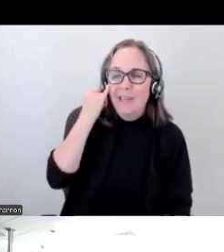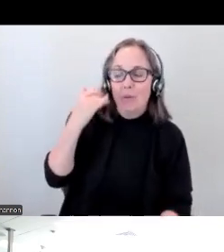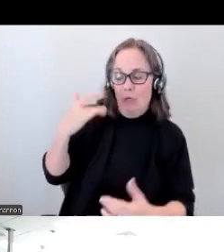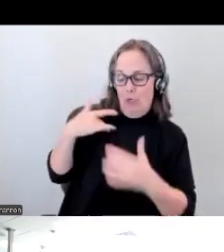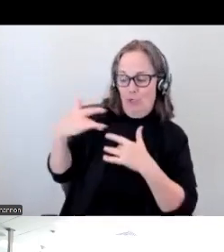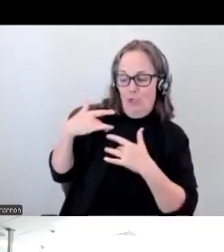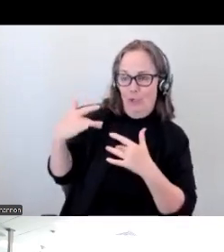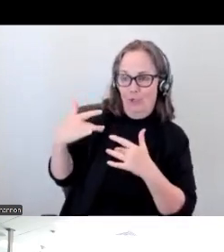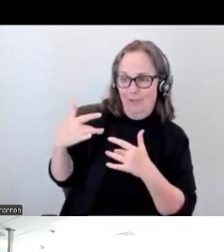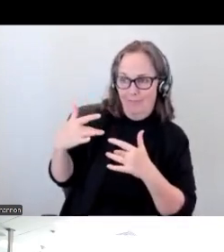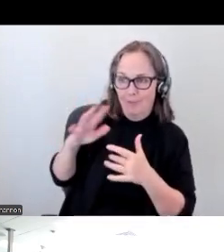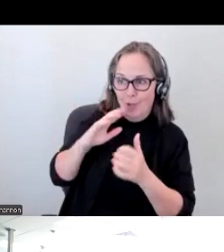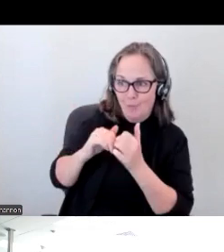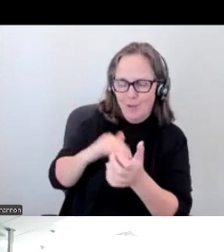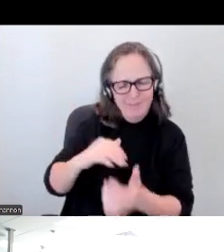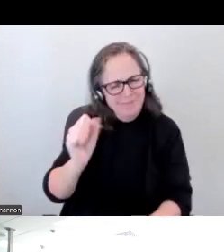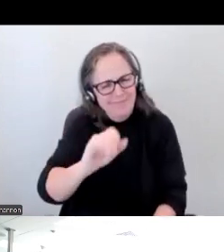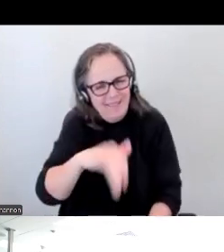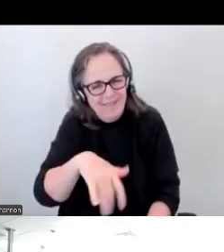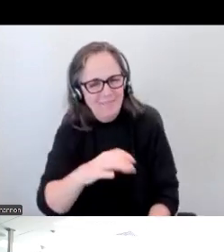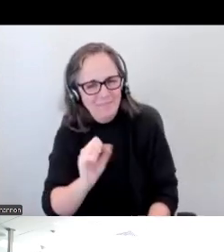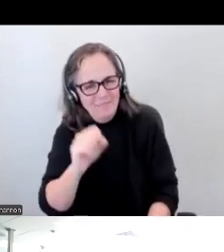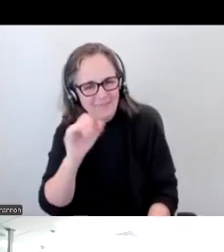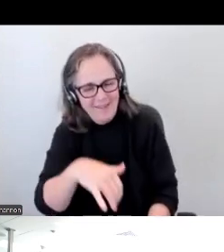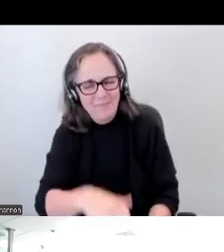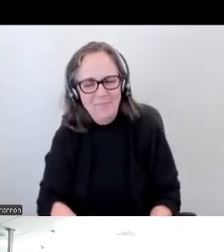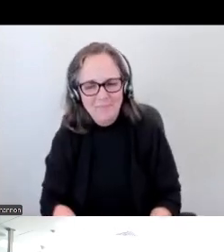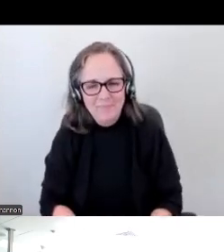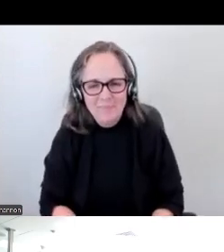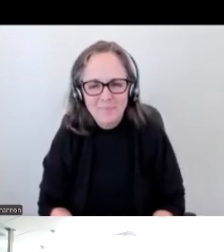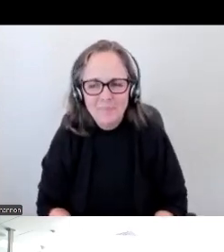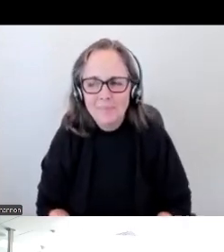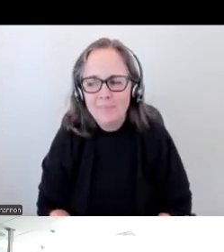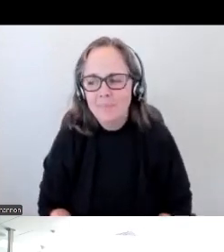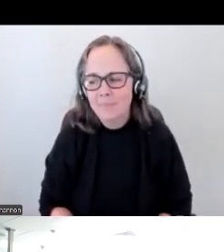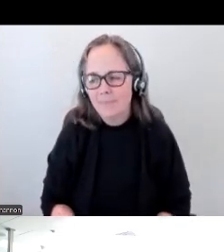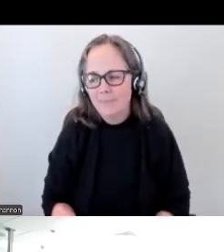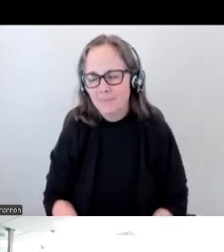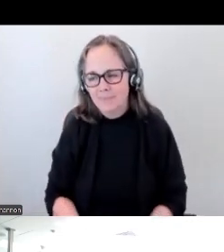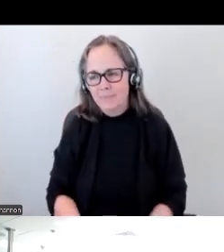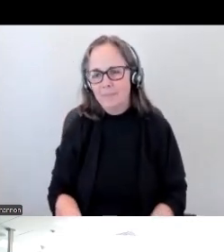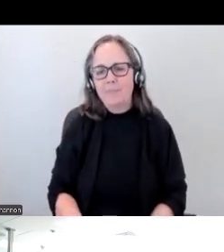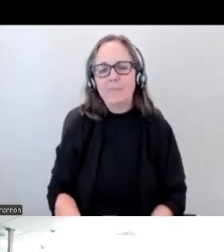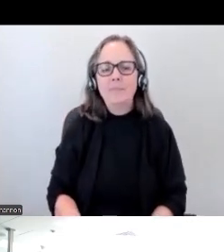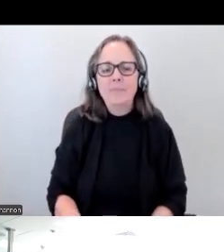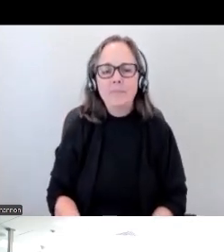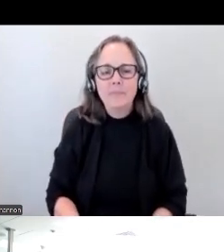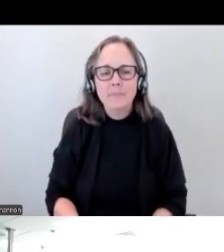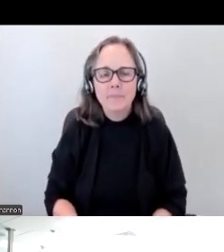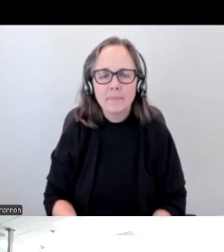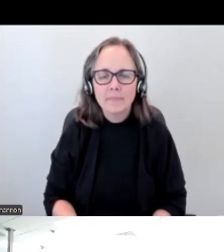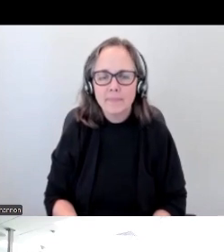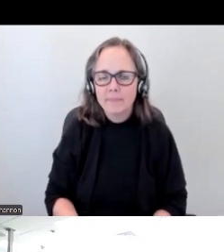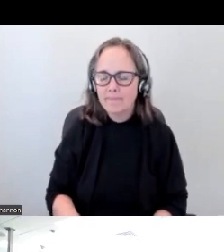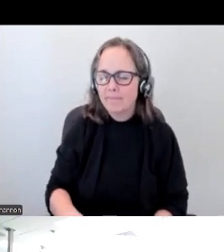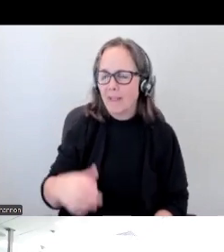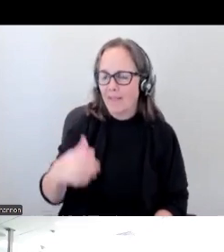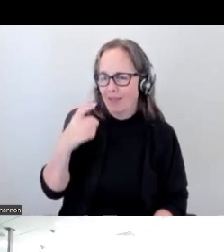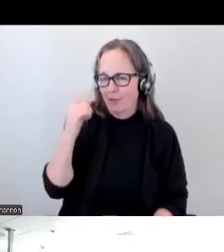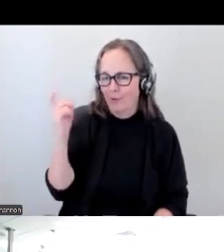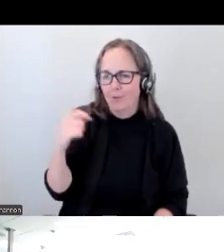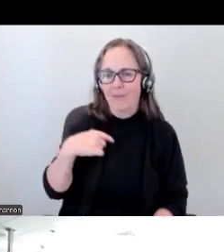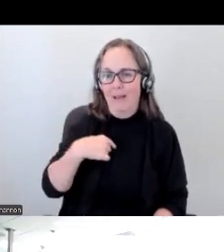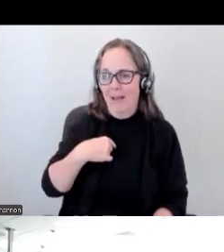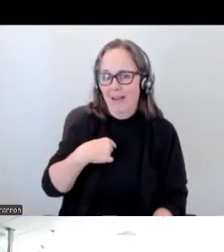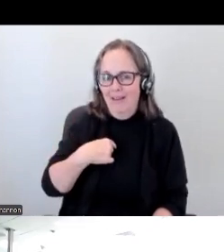talk Sure. to your doctor first. Absolutely. Yep. Absolutely. Yes. Okay. So this is a very interesting one, and I've had